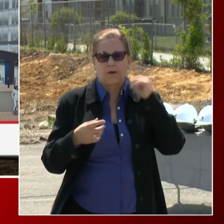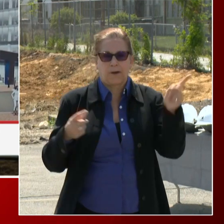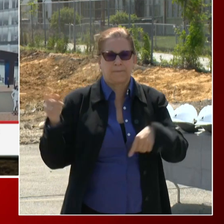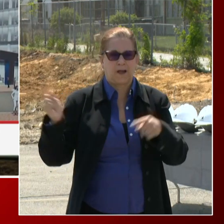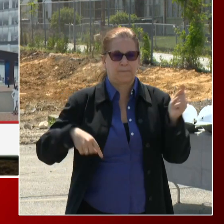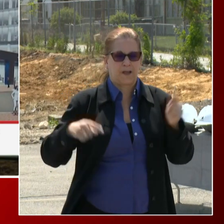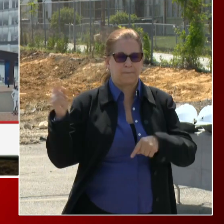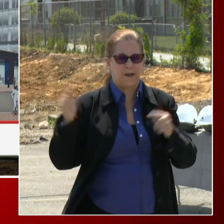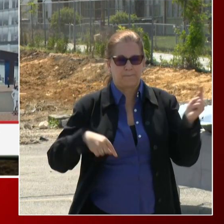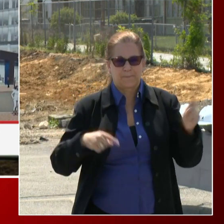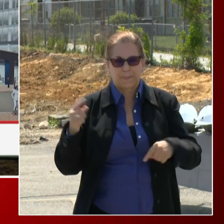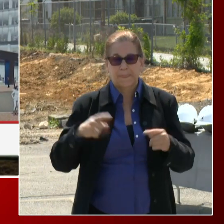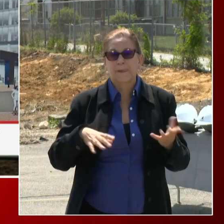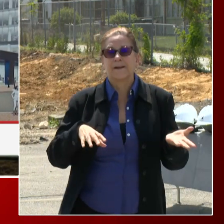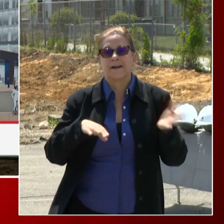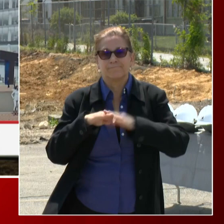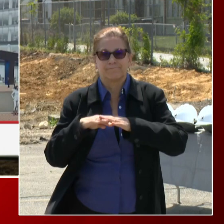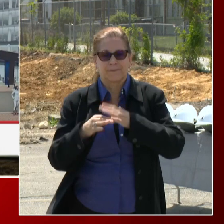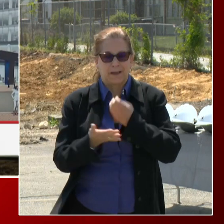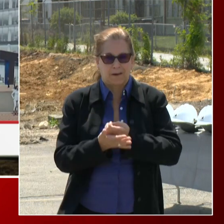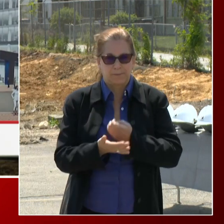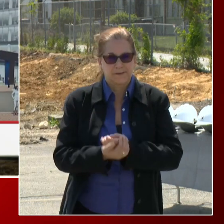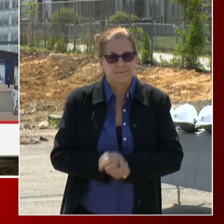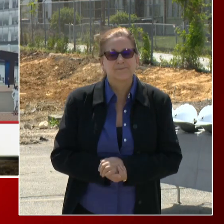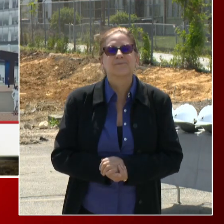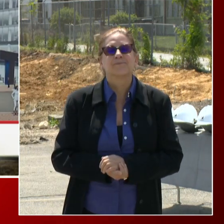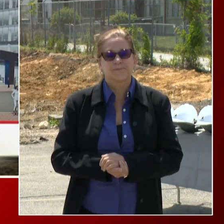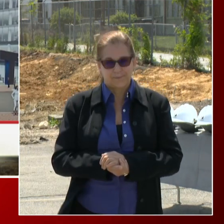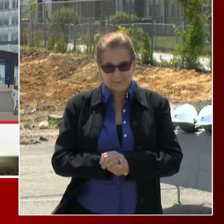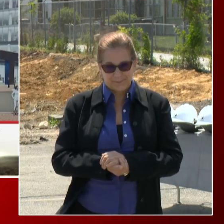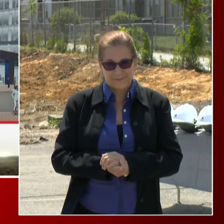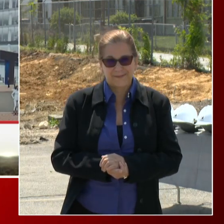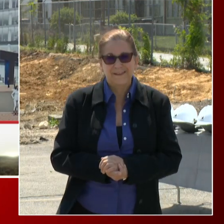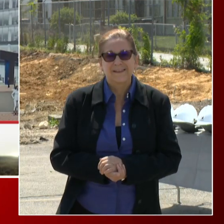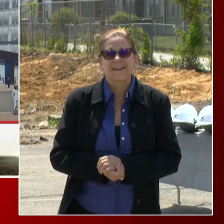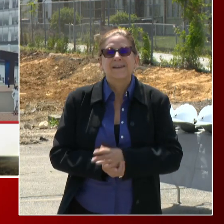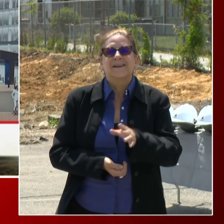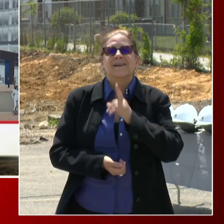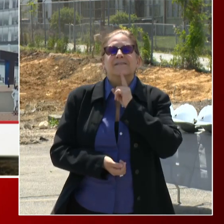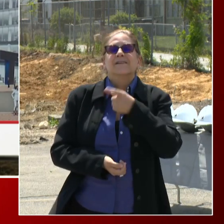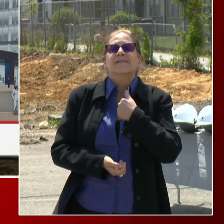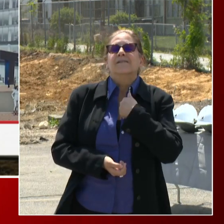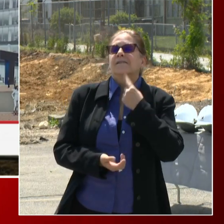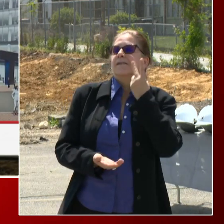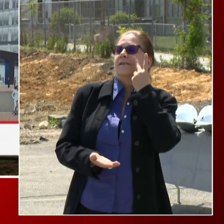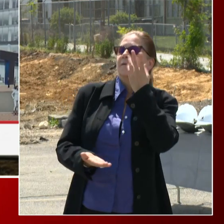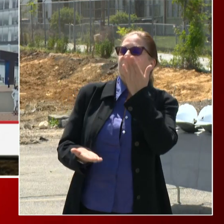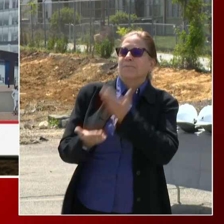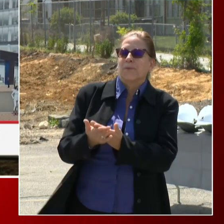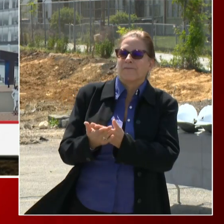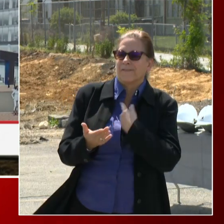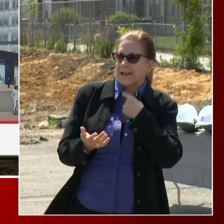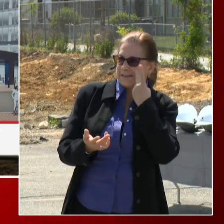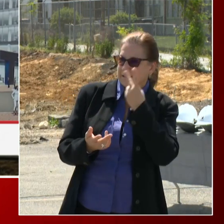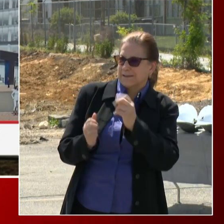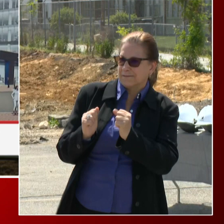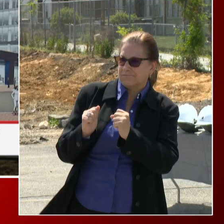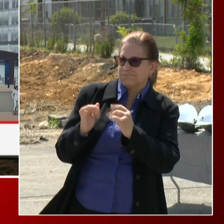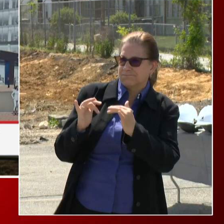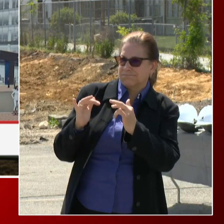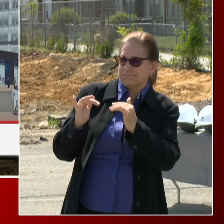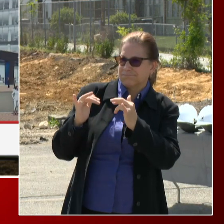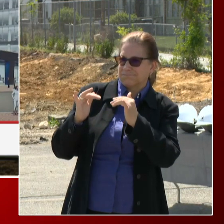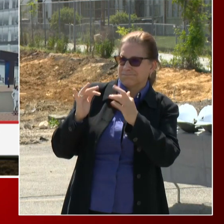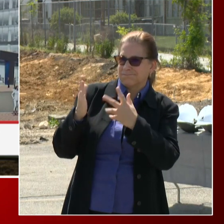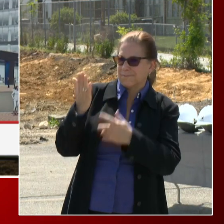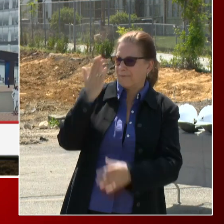more economic opportunities right before our very eyes. So again, Mayor, thank you very much for your work. I appreciate it very much.